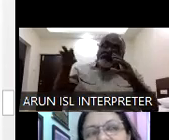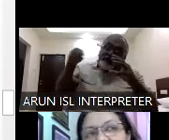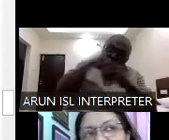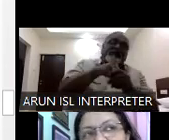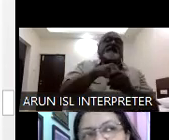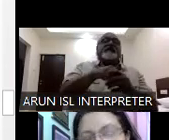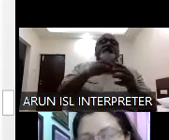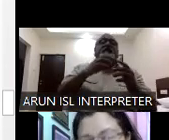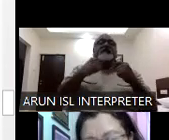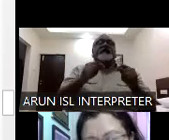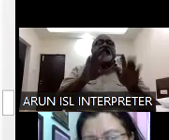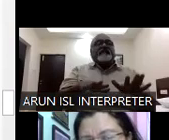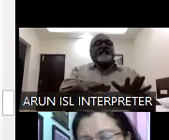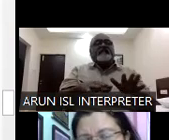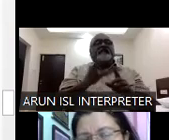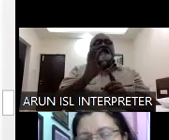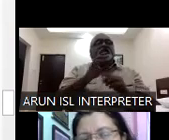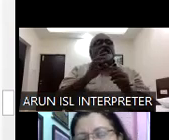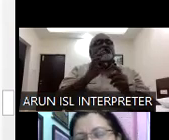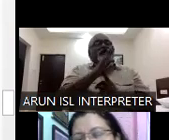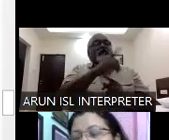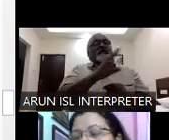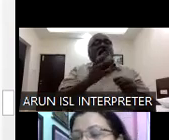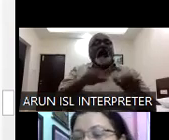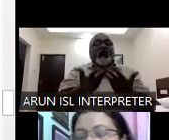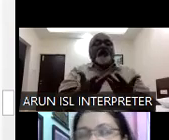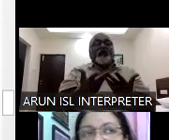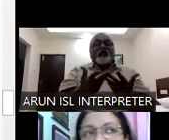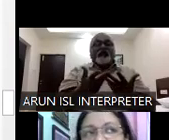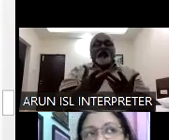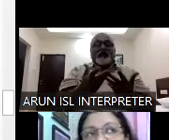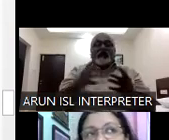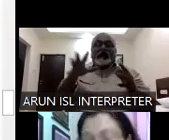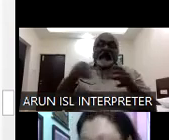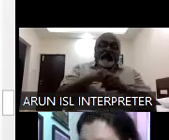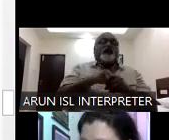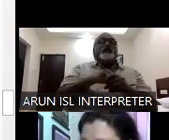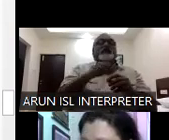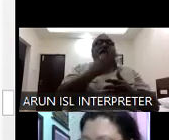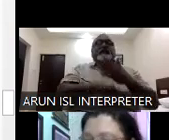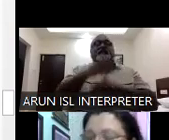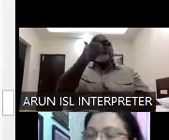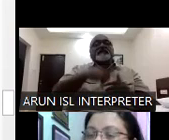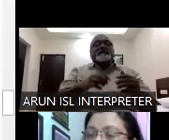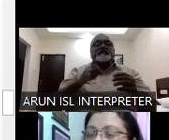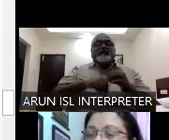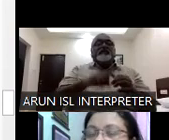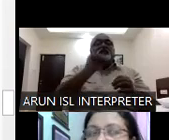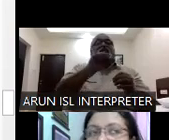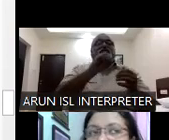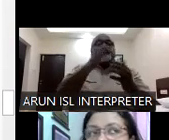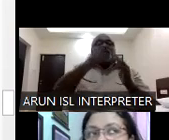that NGO. It was a year level study, and we try to study all